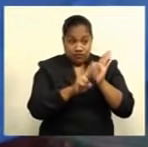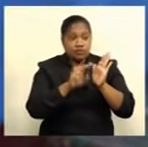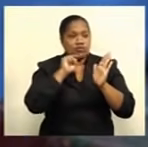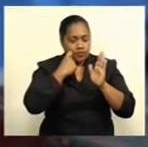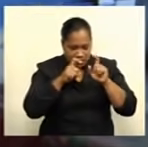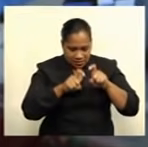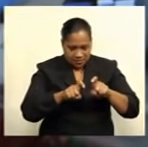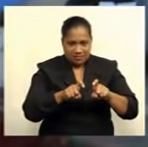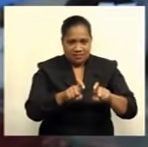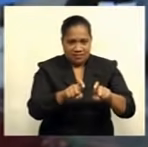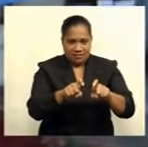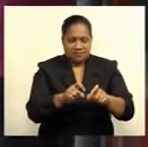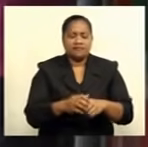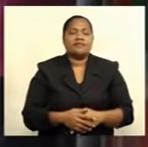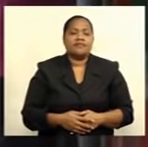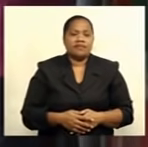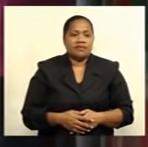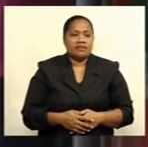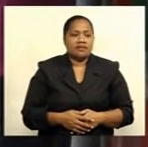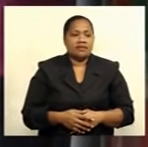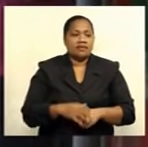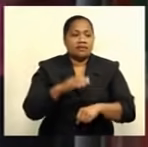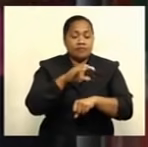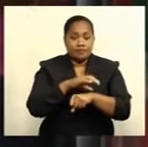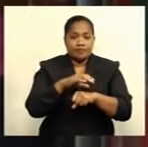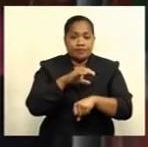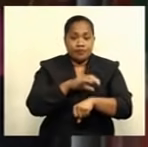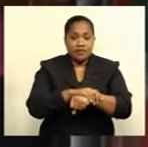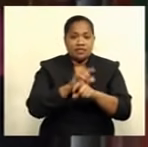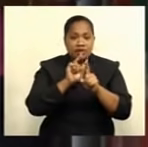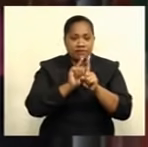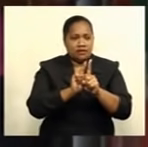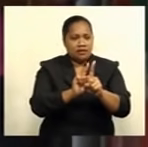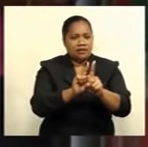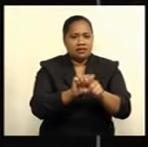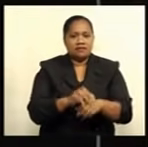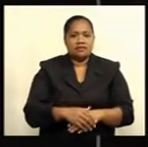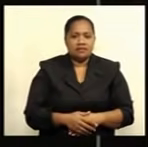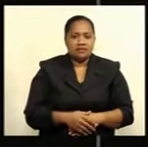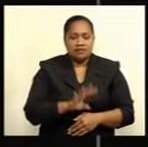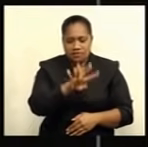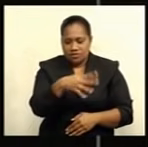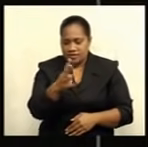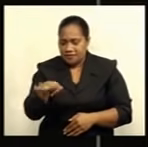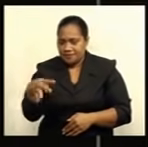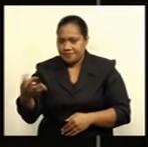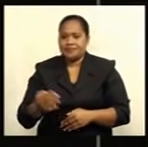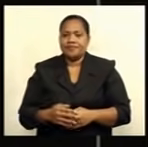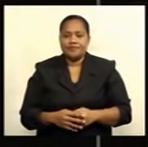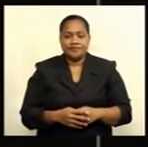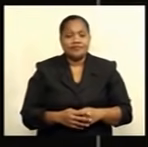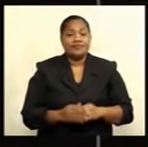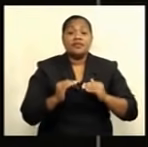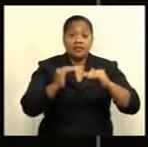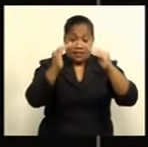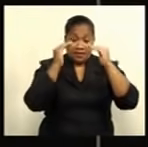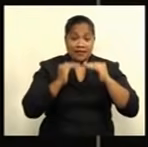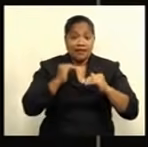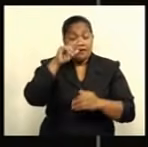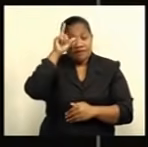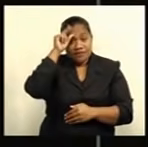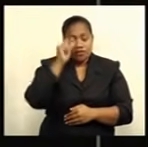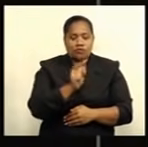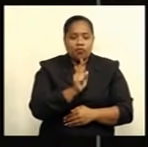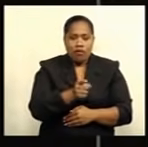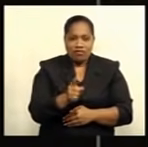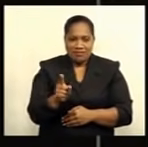will continue to enforce the law accordingly. Kelly Badala, FBC News. Fijians have been warned not to engage with